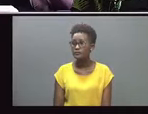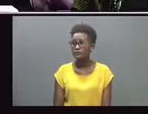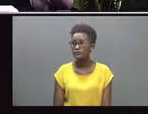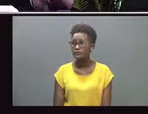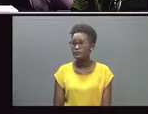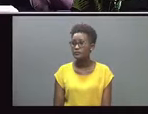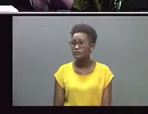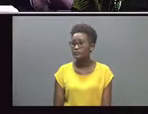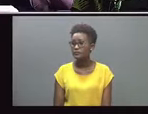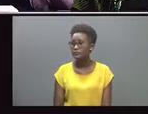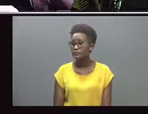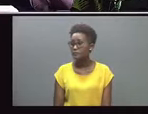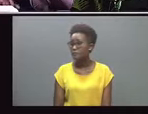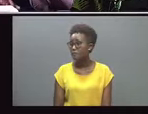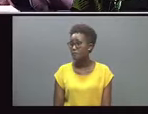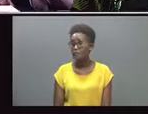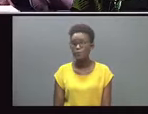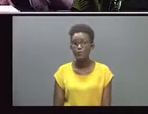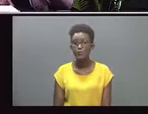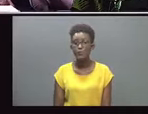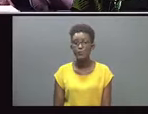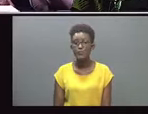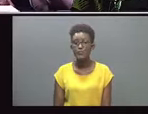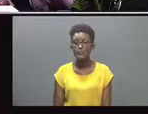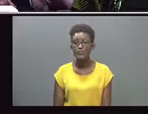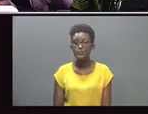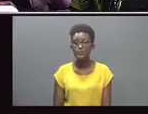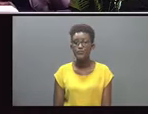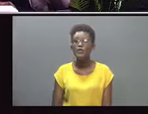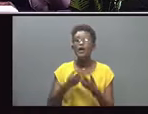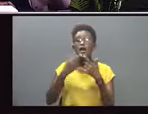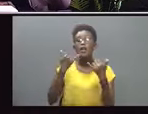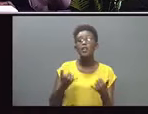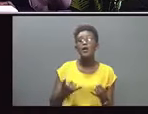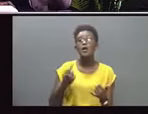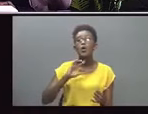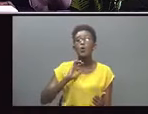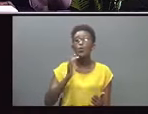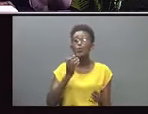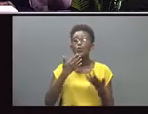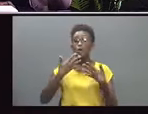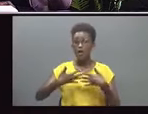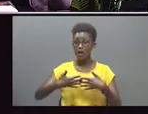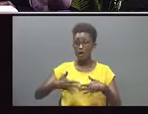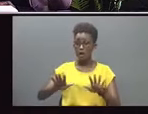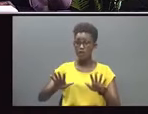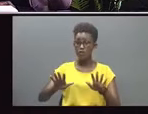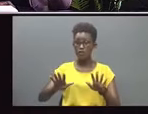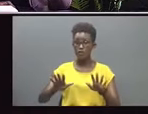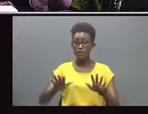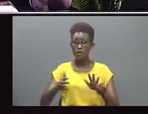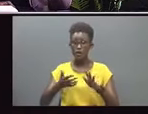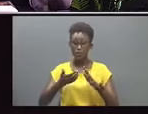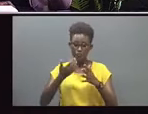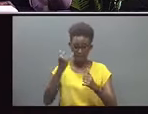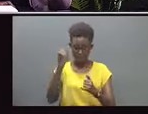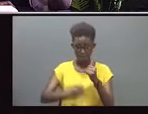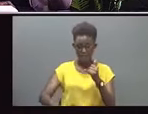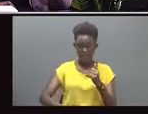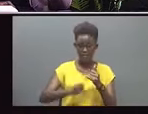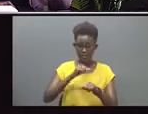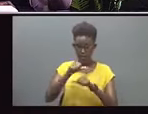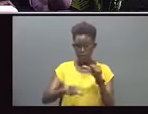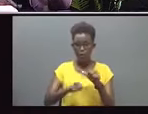yabo, noneho dutangira gukora. So after we dealt with the fourth